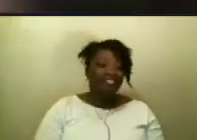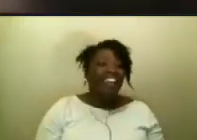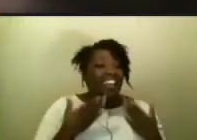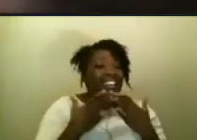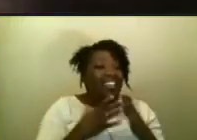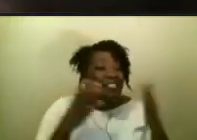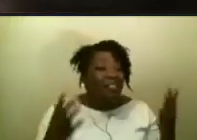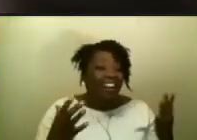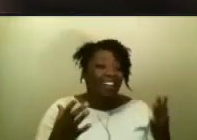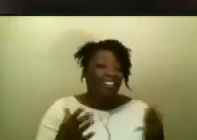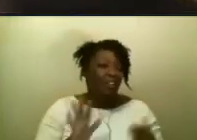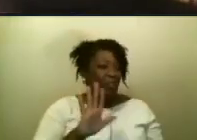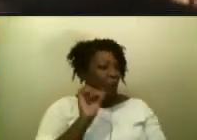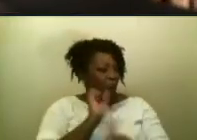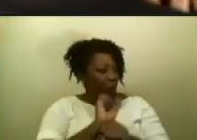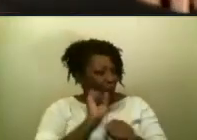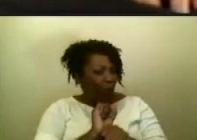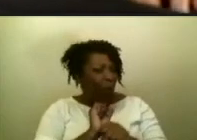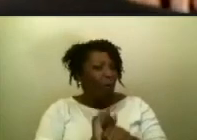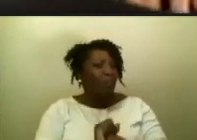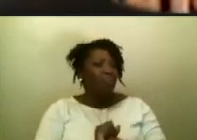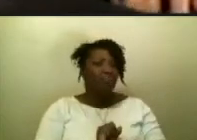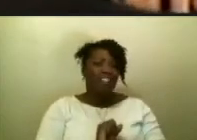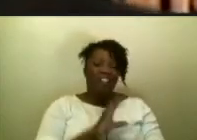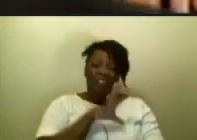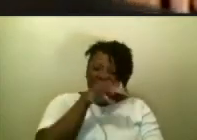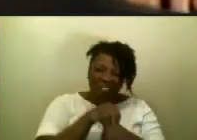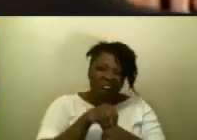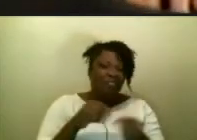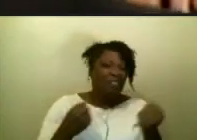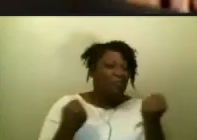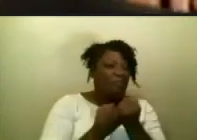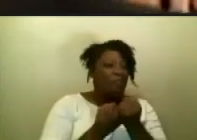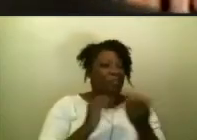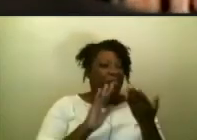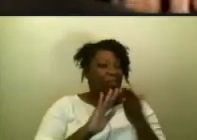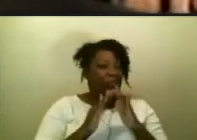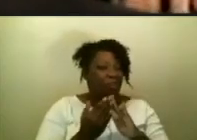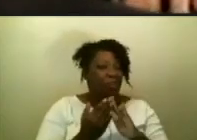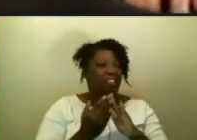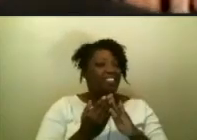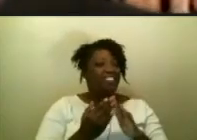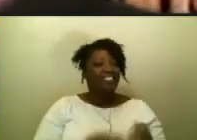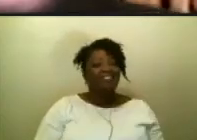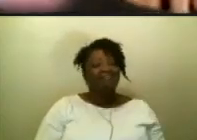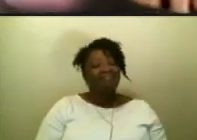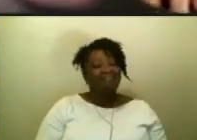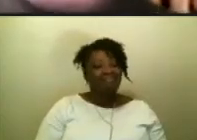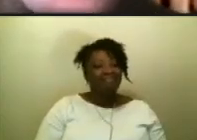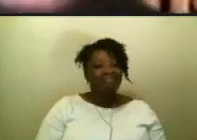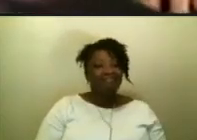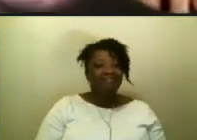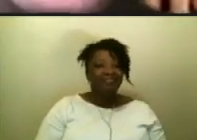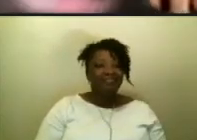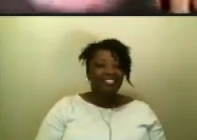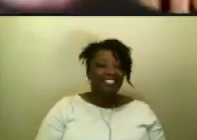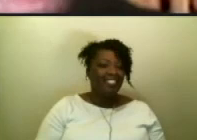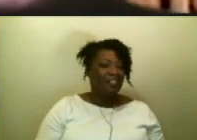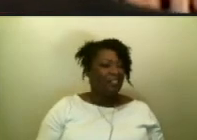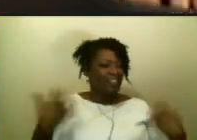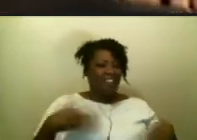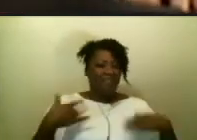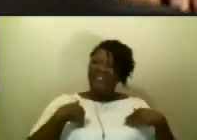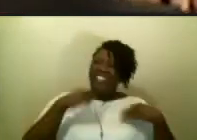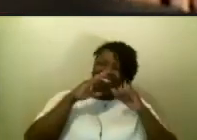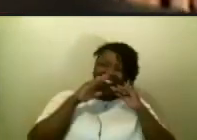Marwa, for all the work and all the engagement and commitment that you have in our community. And I'm